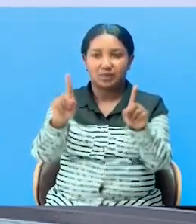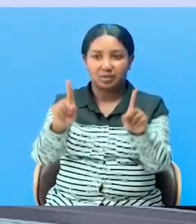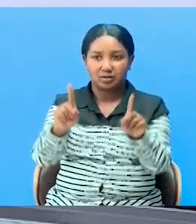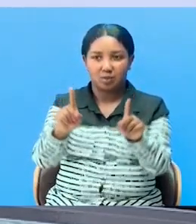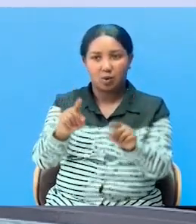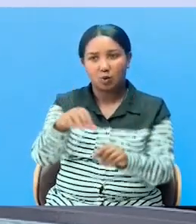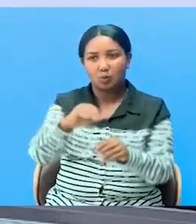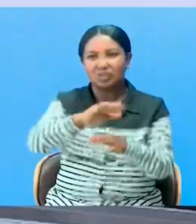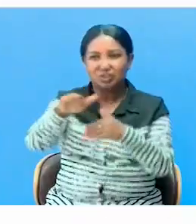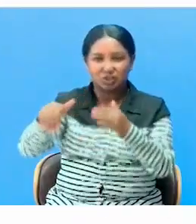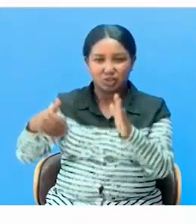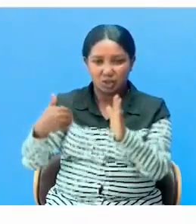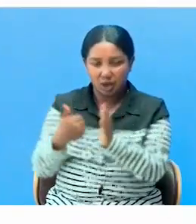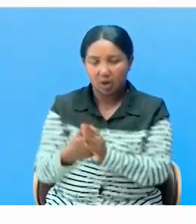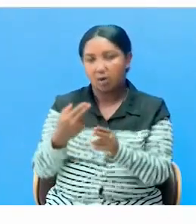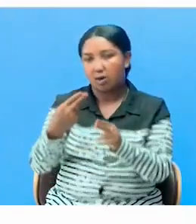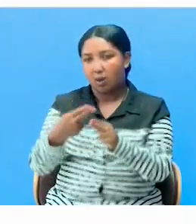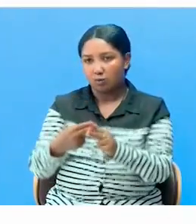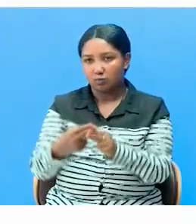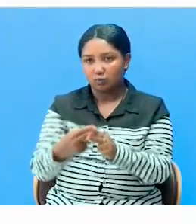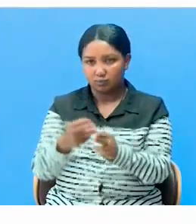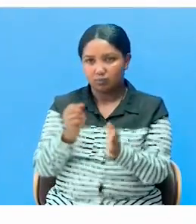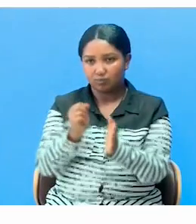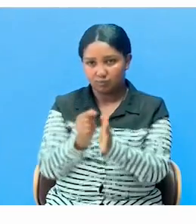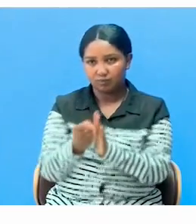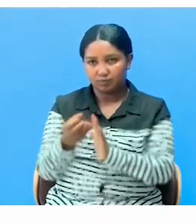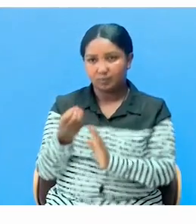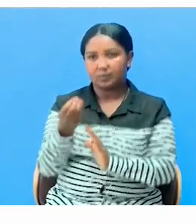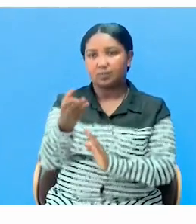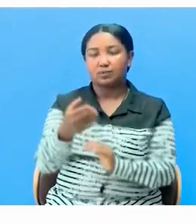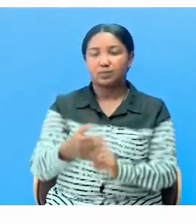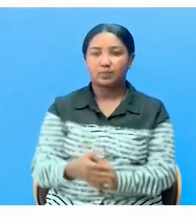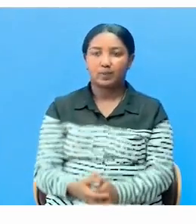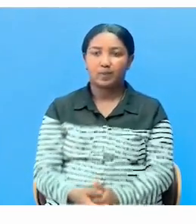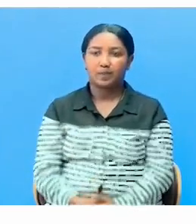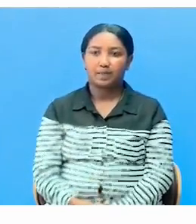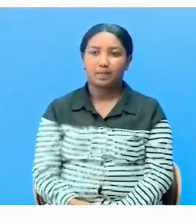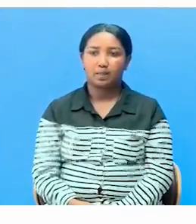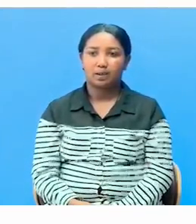with general noun. Let me give one example for you.